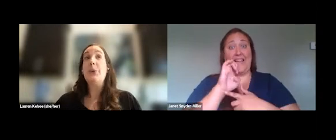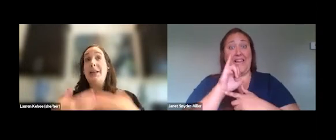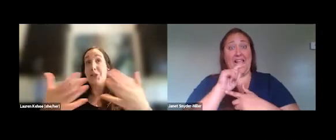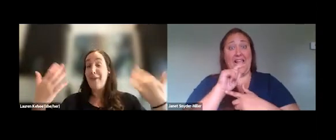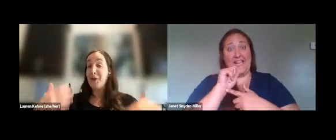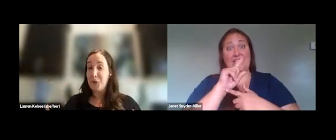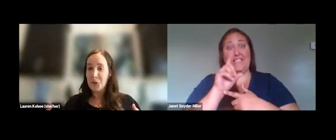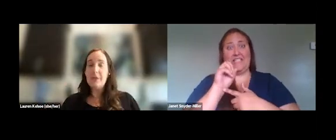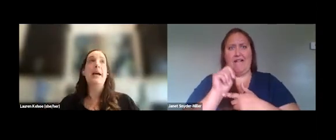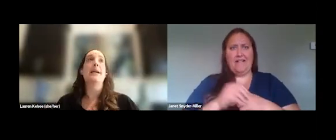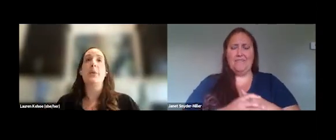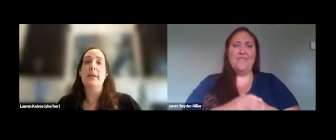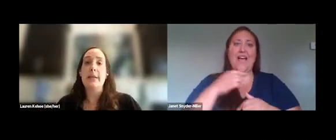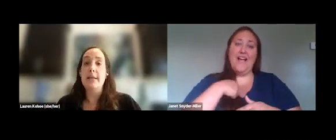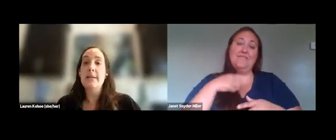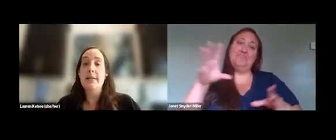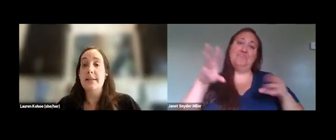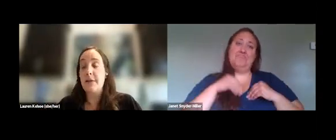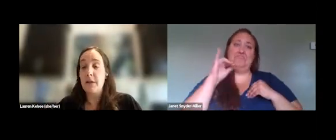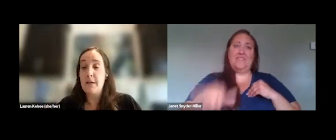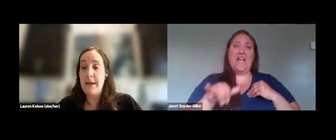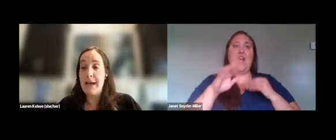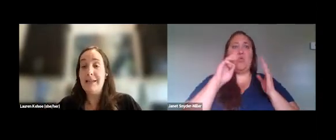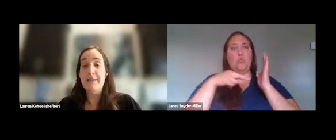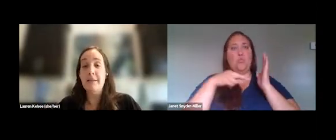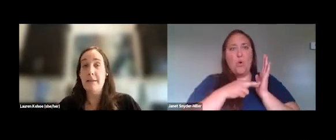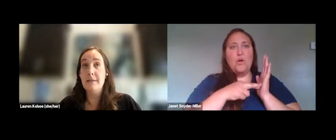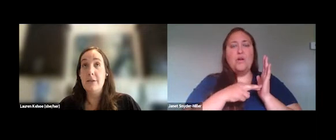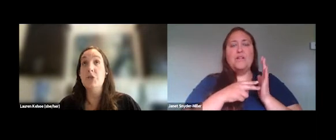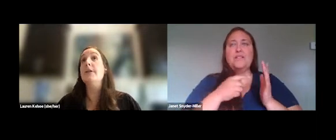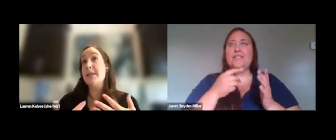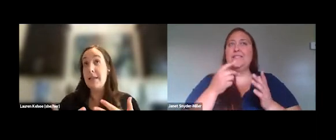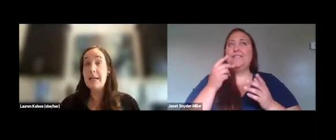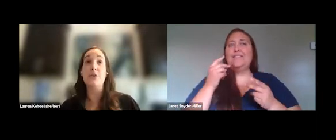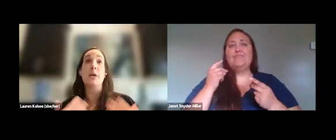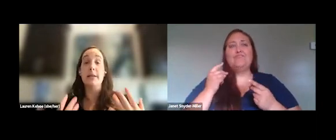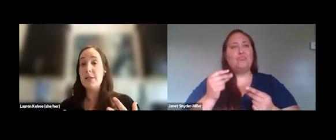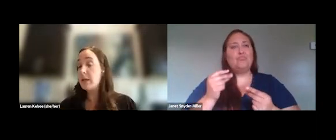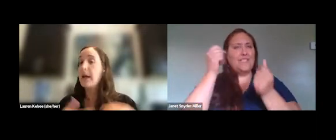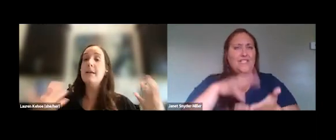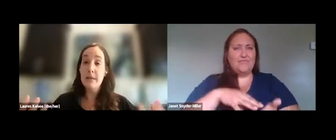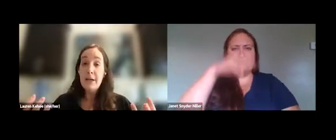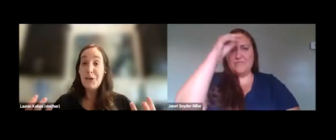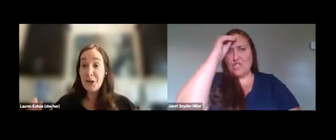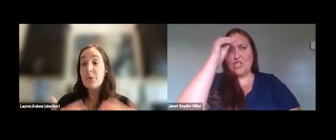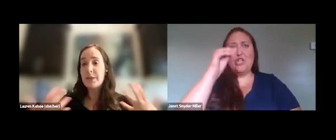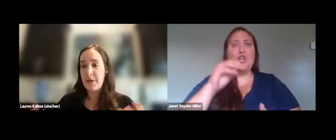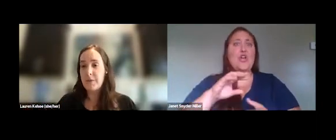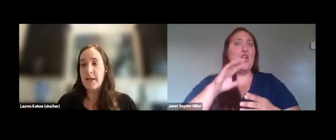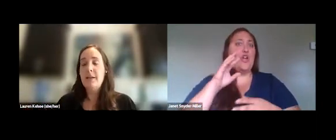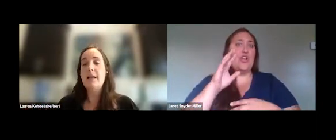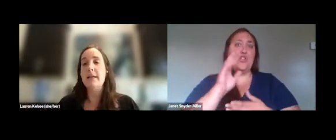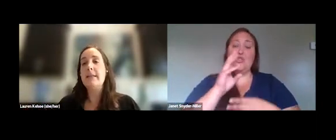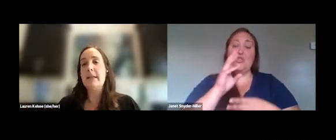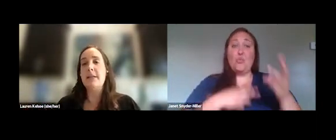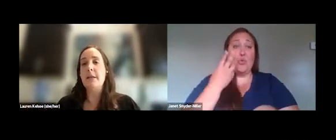So I took on that role, and I quickly discovered that the university and the organization and the world was